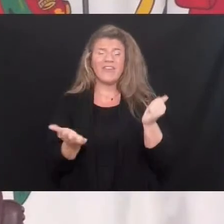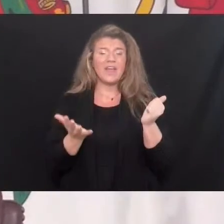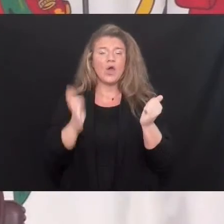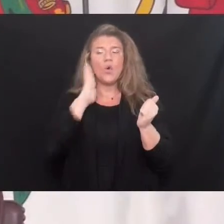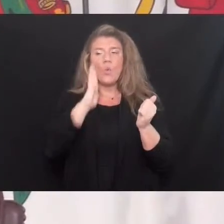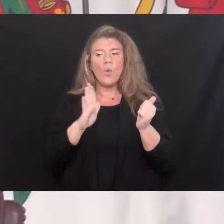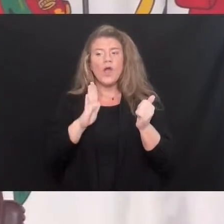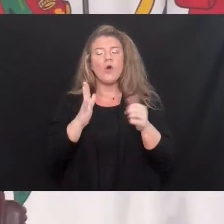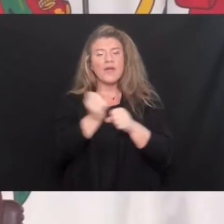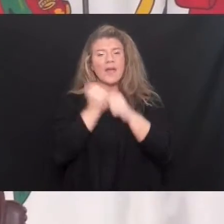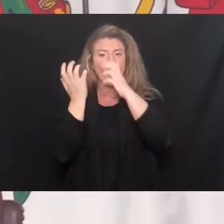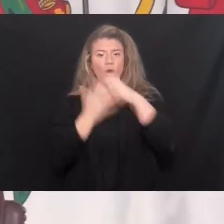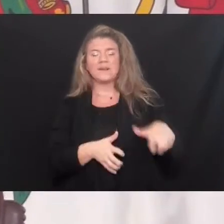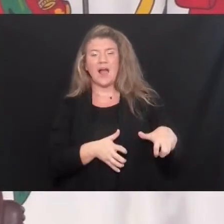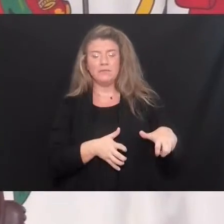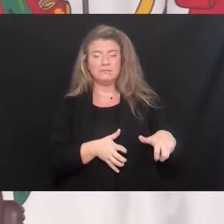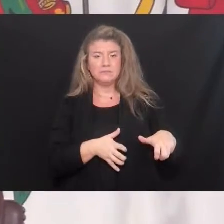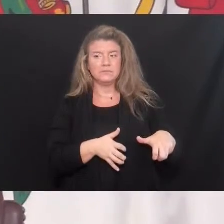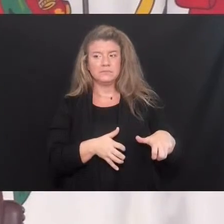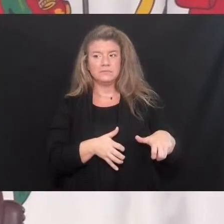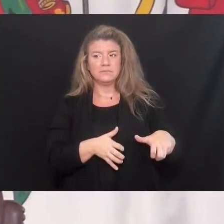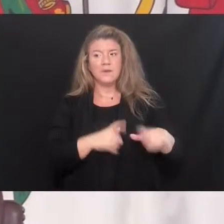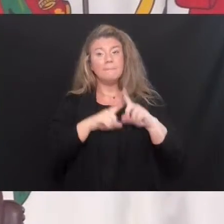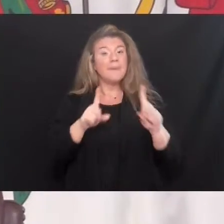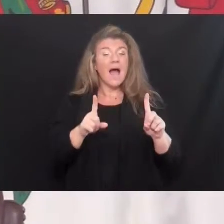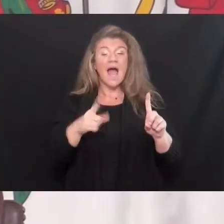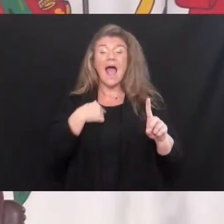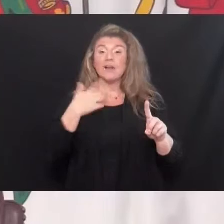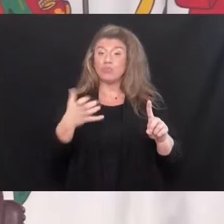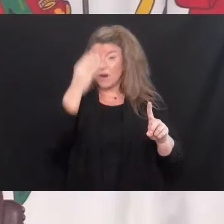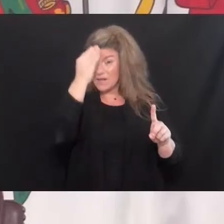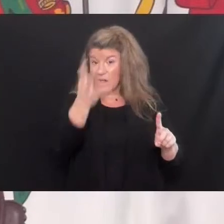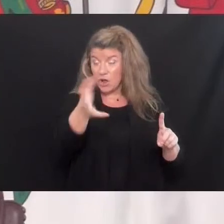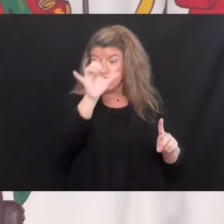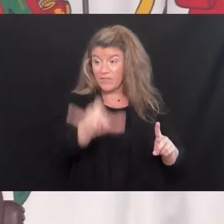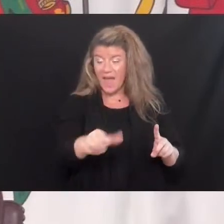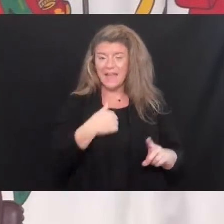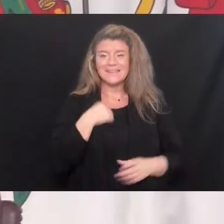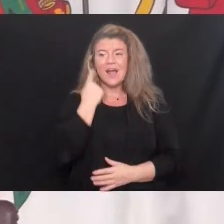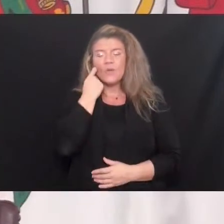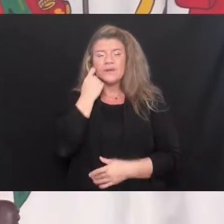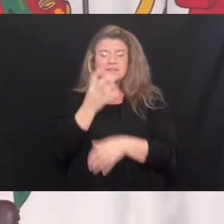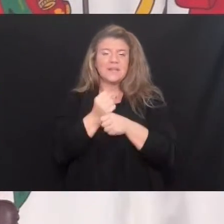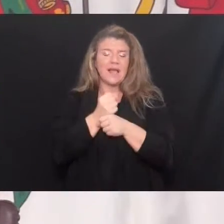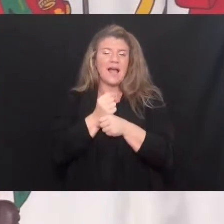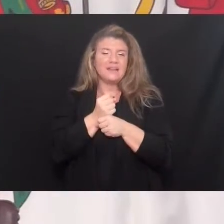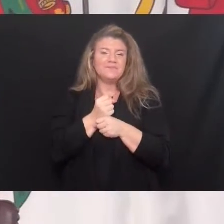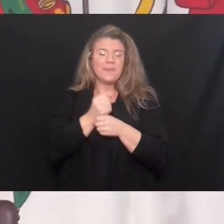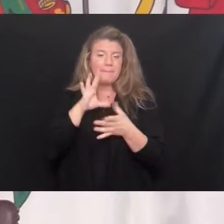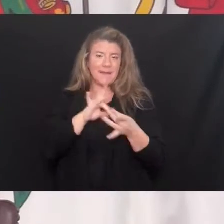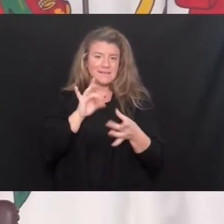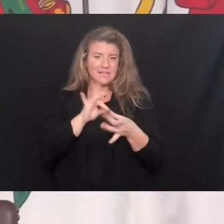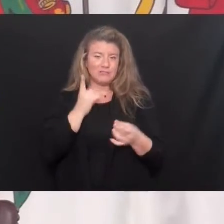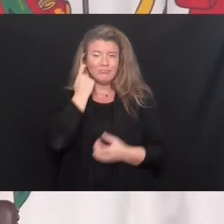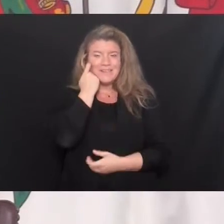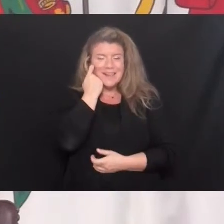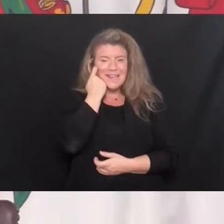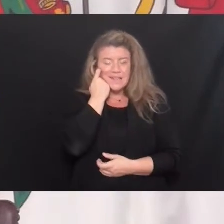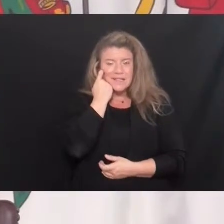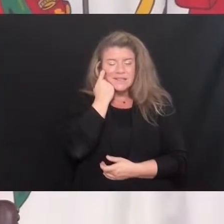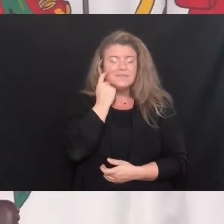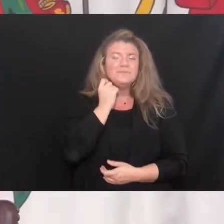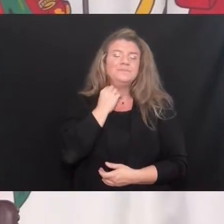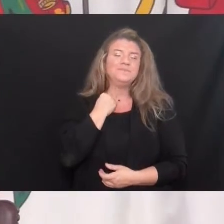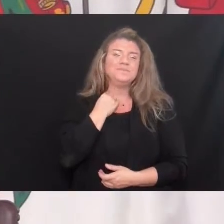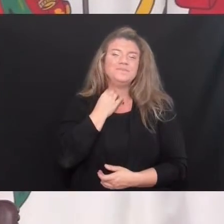will get worked out for all. But nevertheless, I just wanted to tell you that because I just got the message just a second ago,